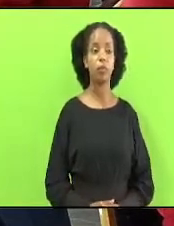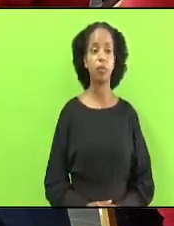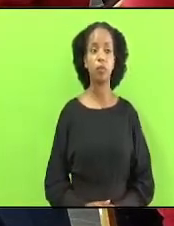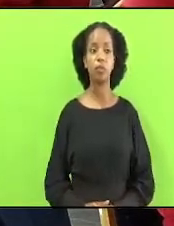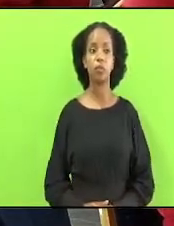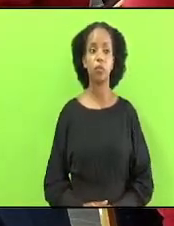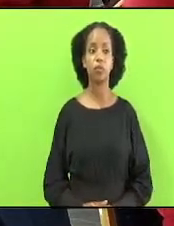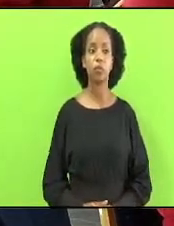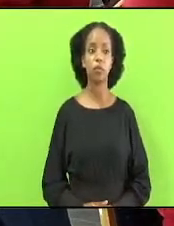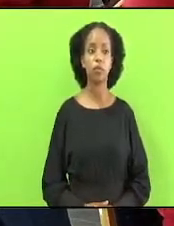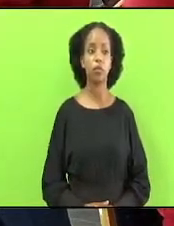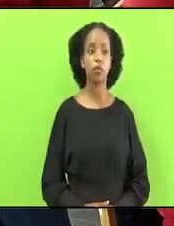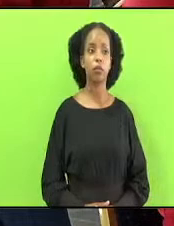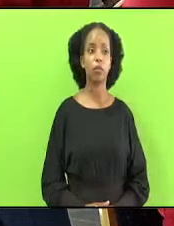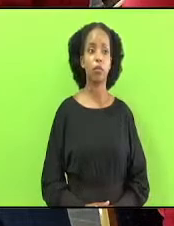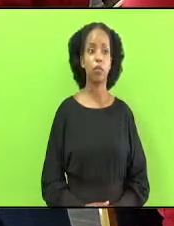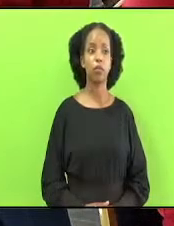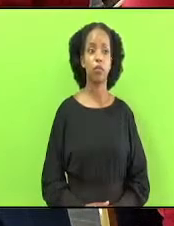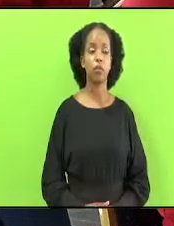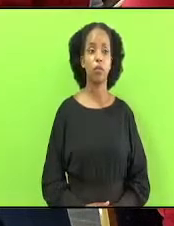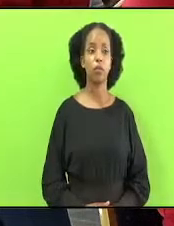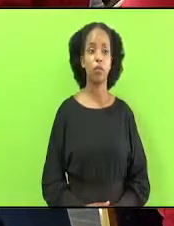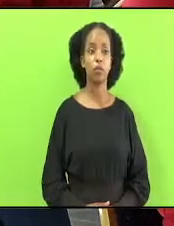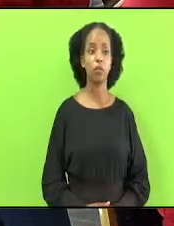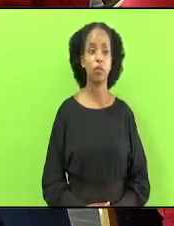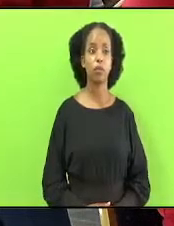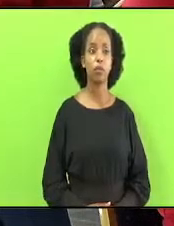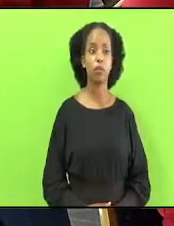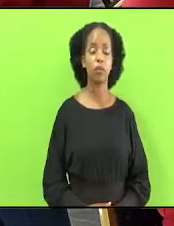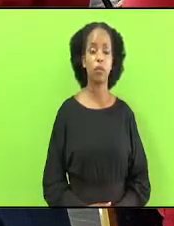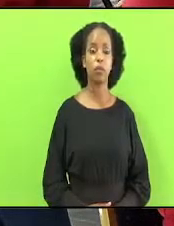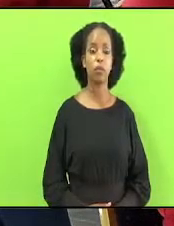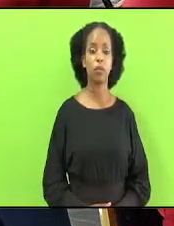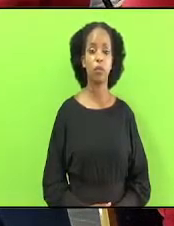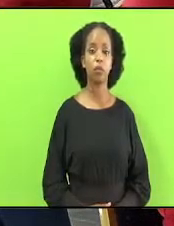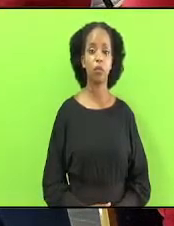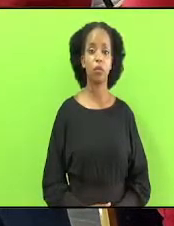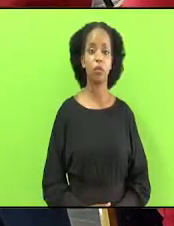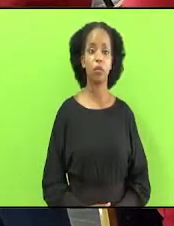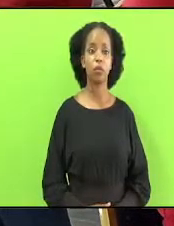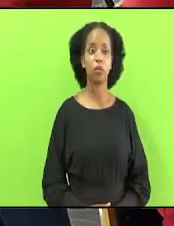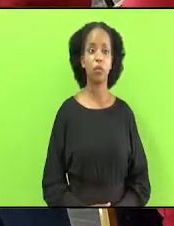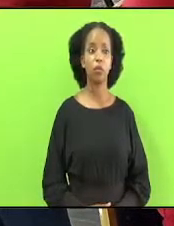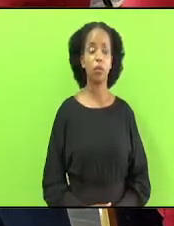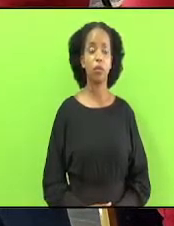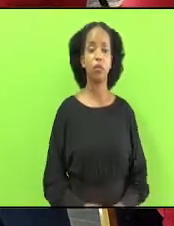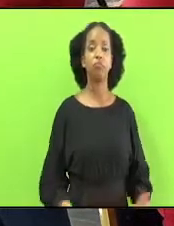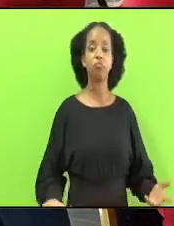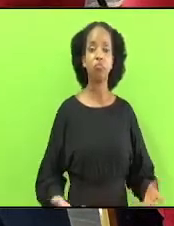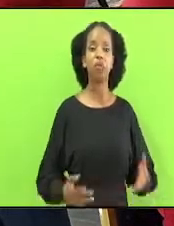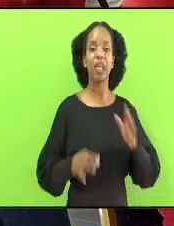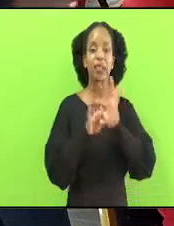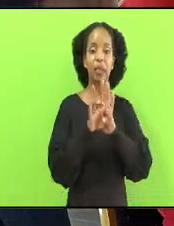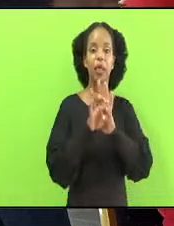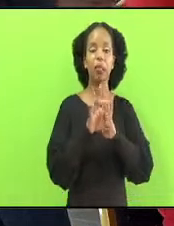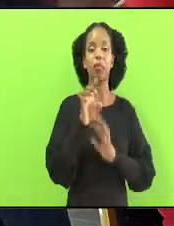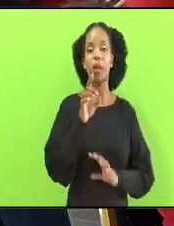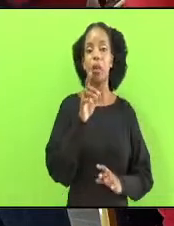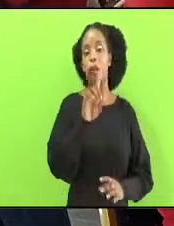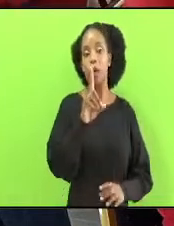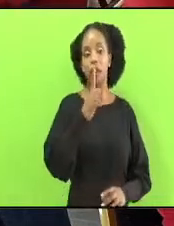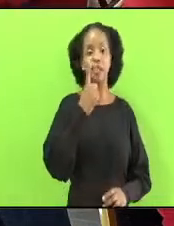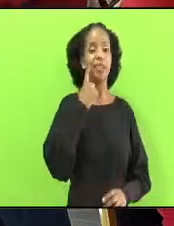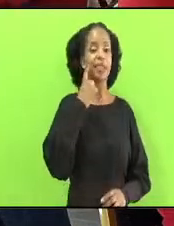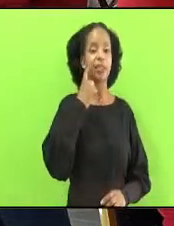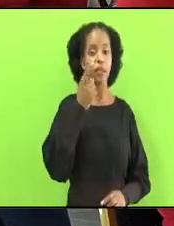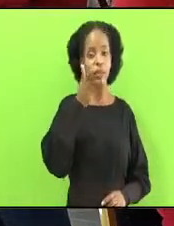risk assessment, risk environmental assessment in our area. Ke a go ira example gore rotlhe re kgone go tlhaloganya re ile ra